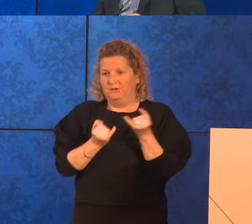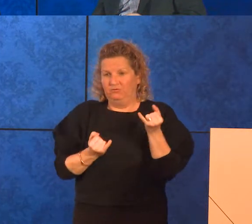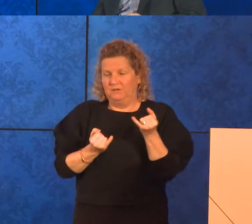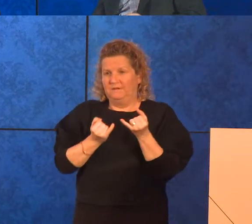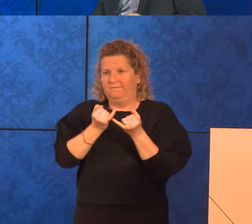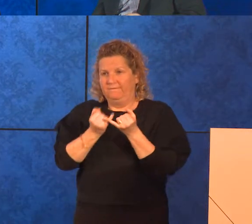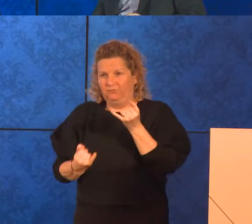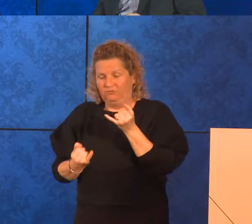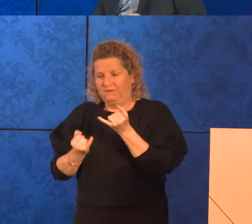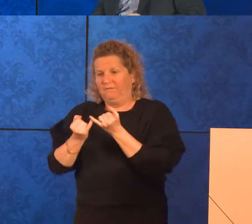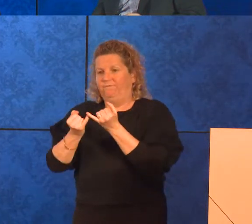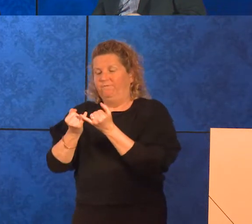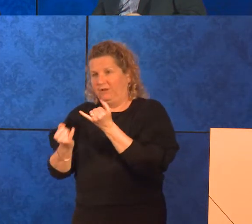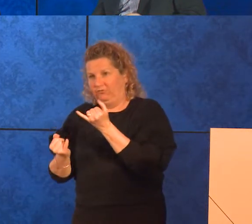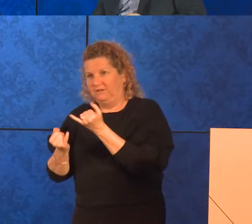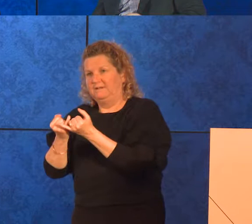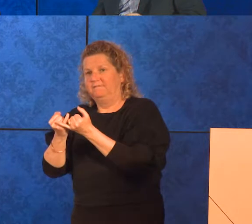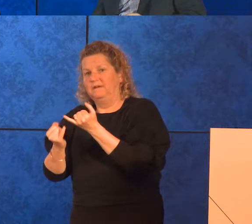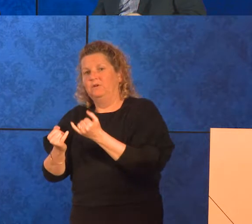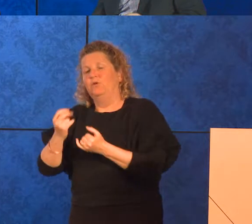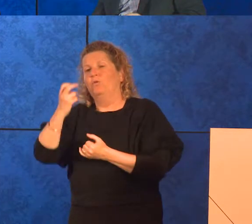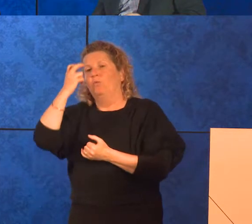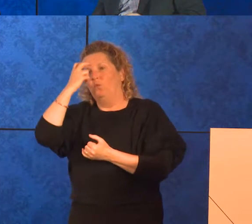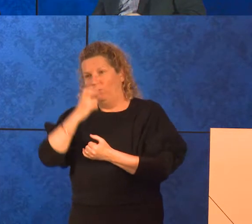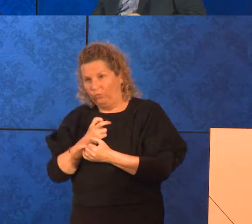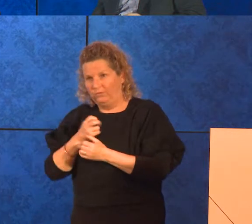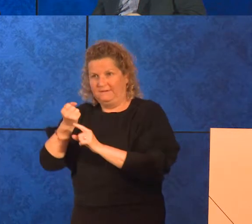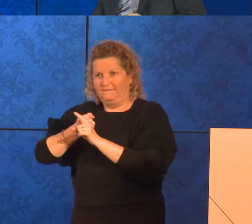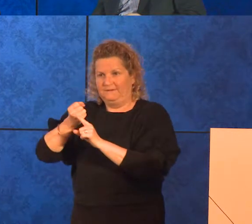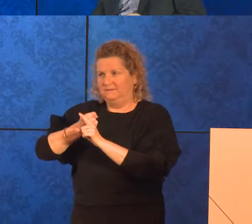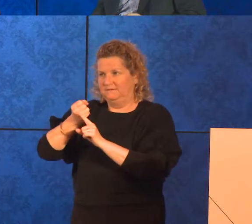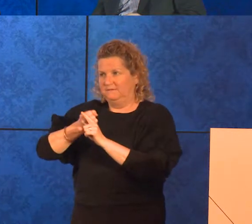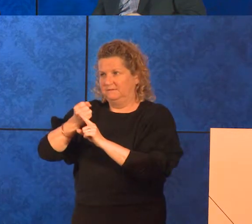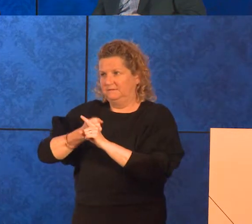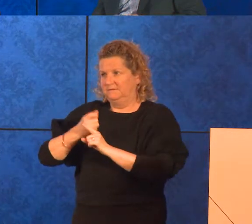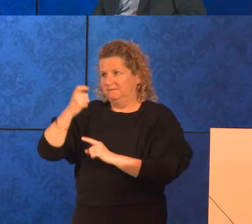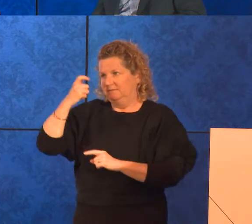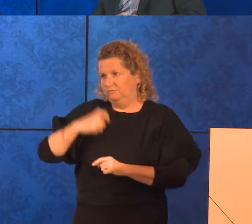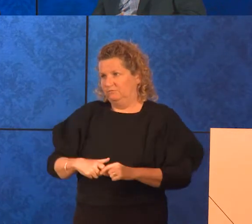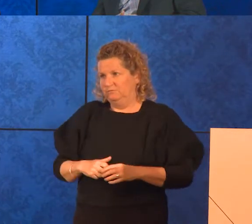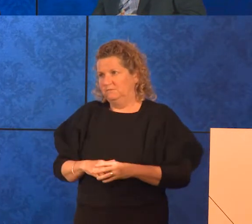very old advocate that's been fighting for